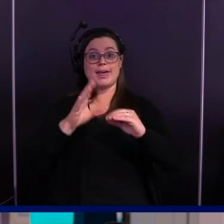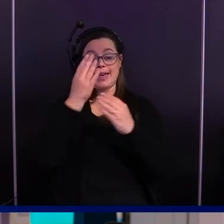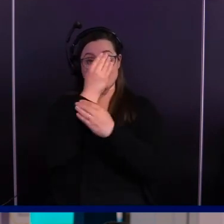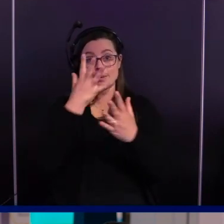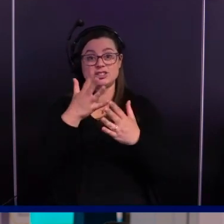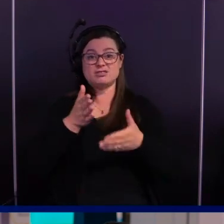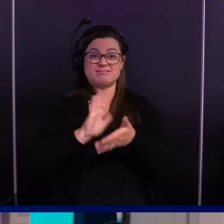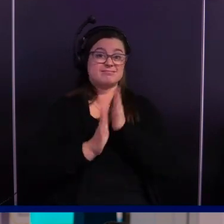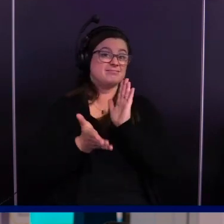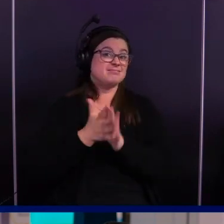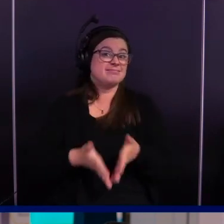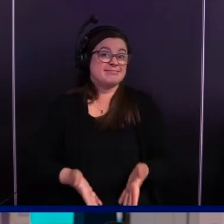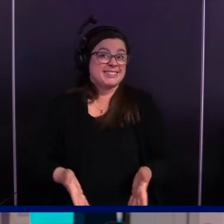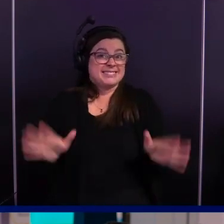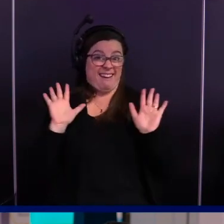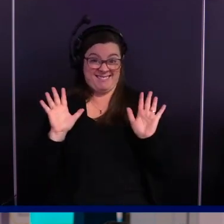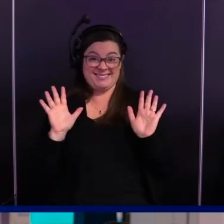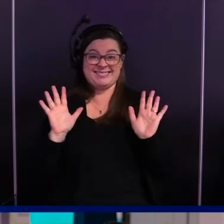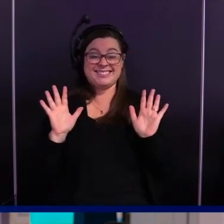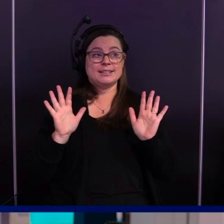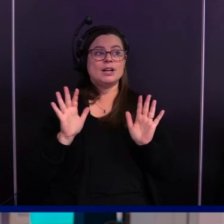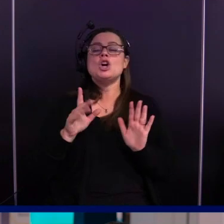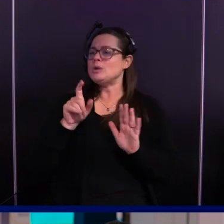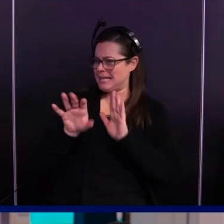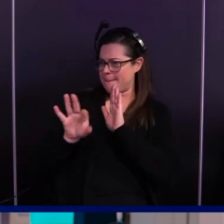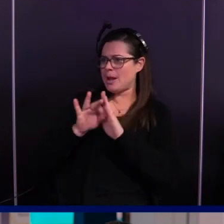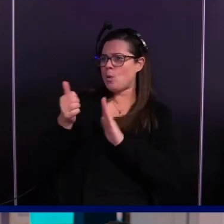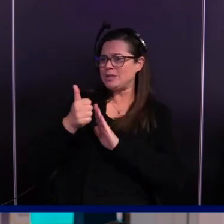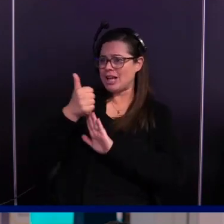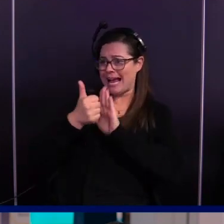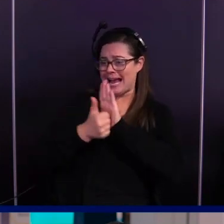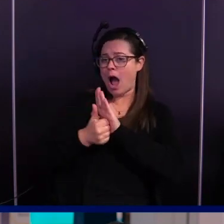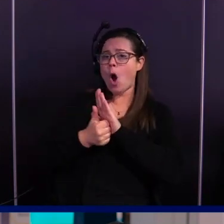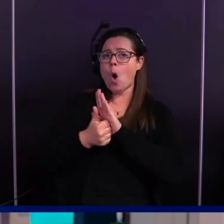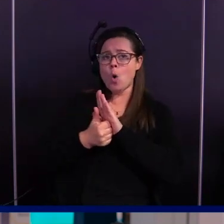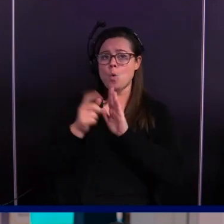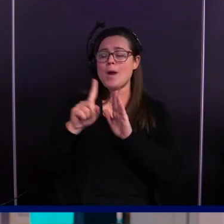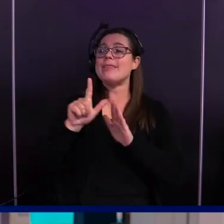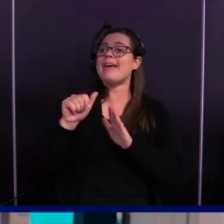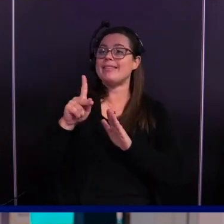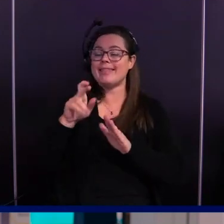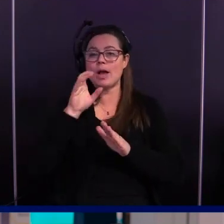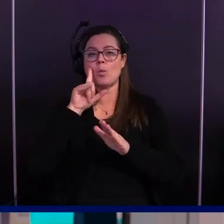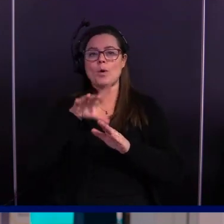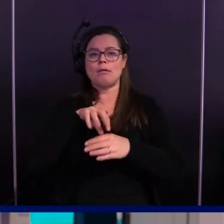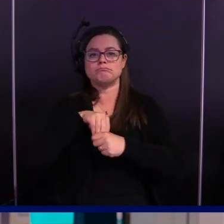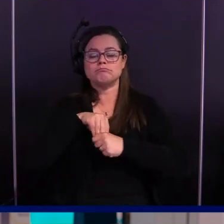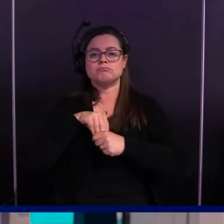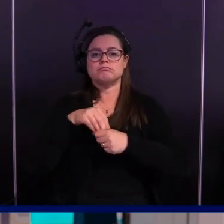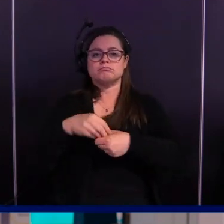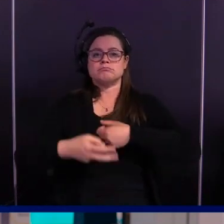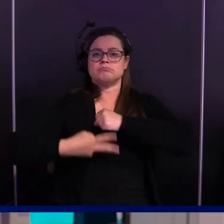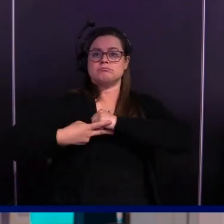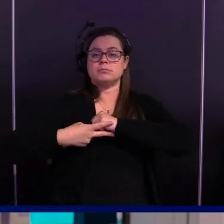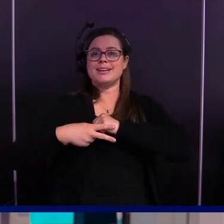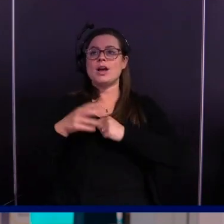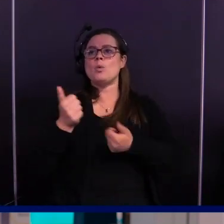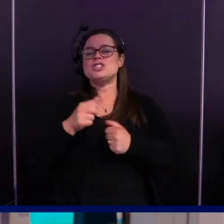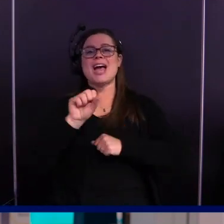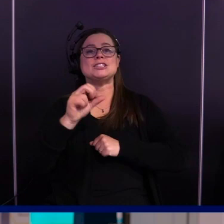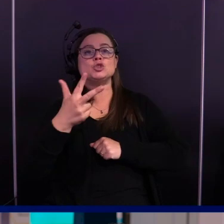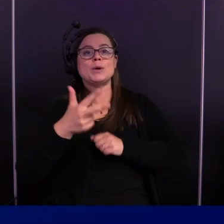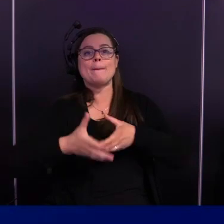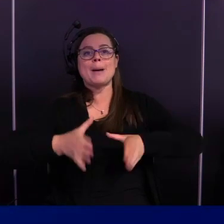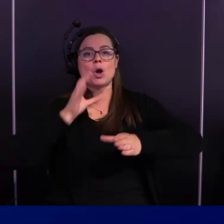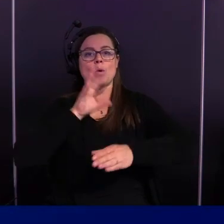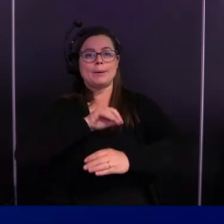you're done, basically. All right? You have to choose what account all the data is going to, where the lake is going to be, and probably what S3 bucket it's going to